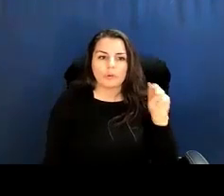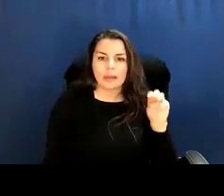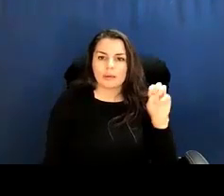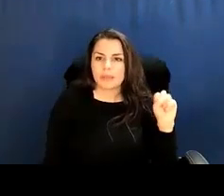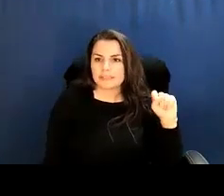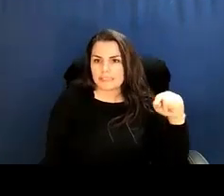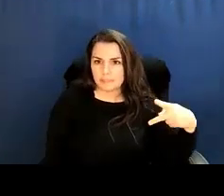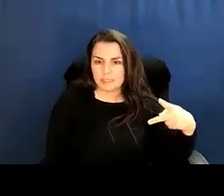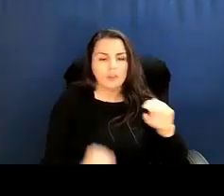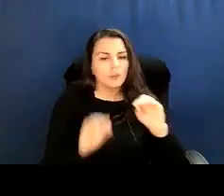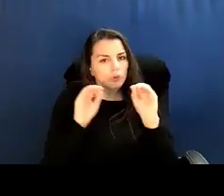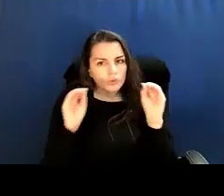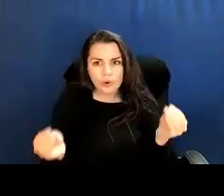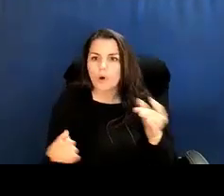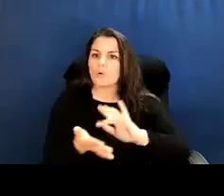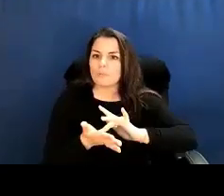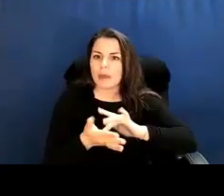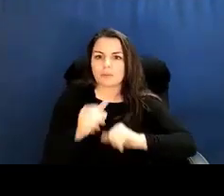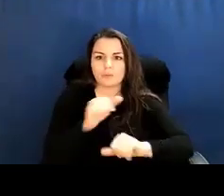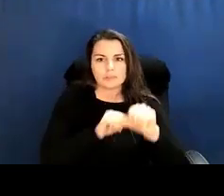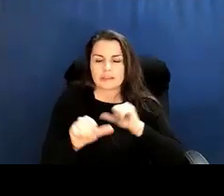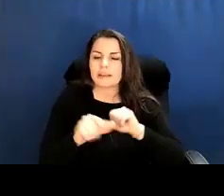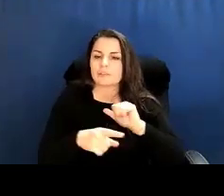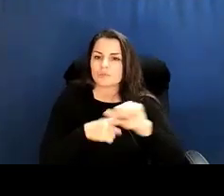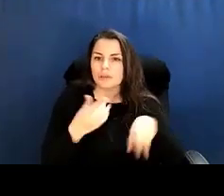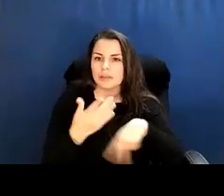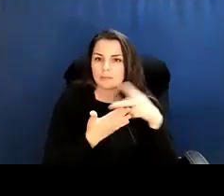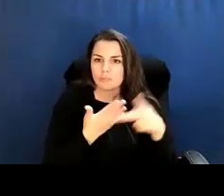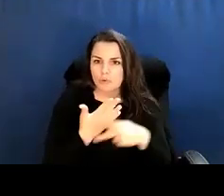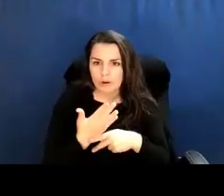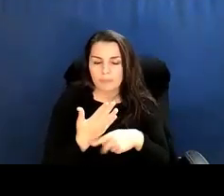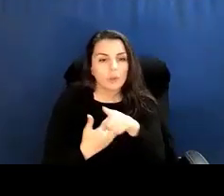need to pay attention to which is which and submit the right kind of application.